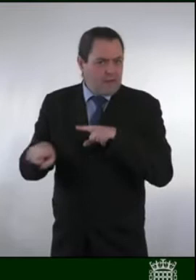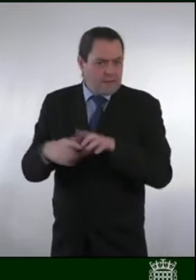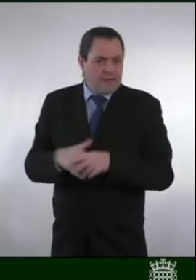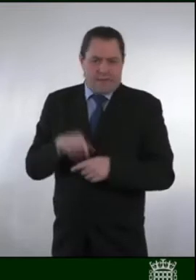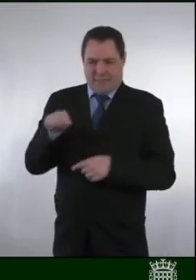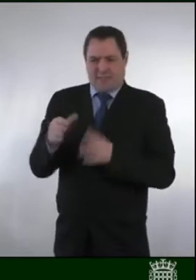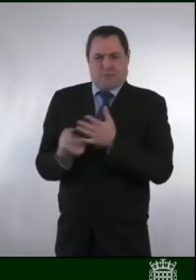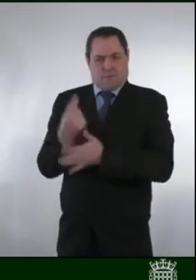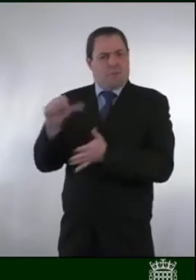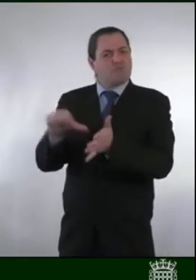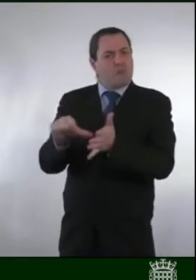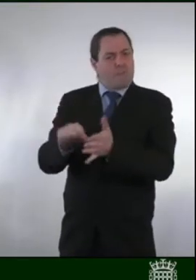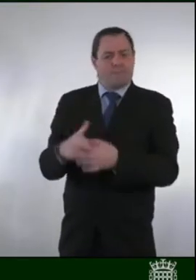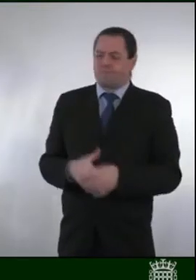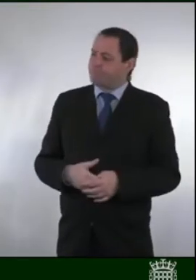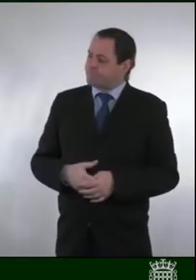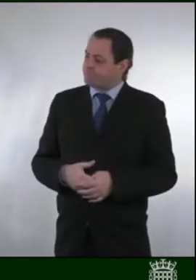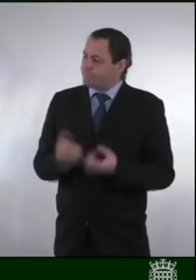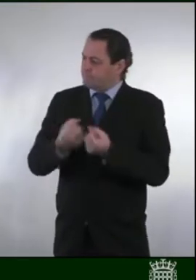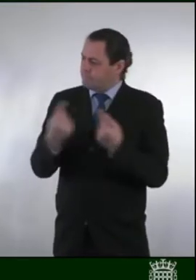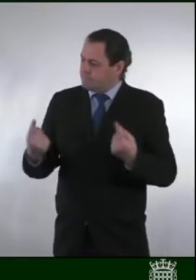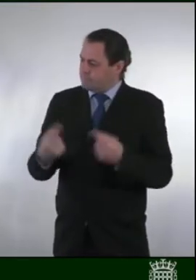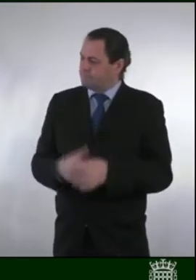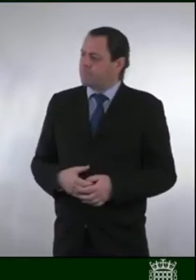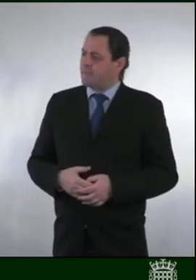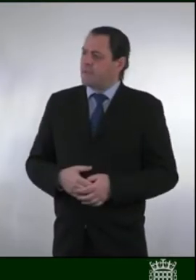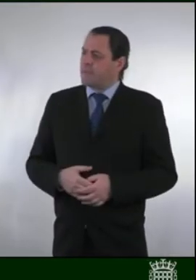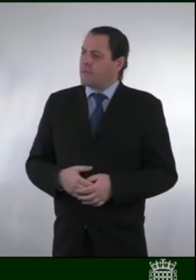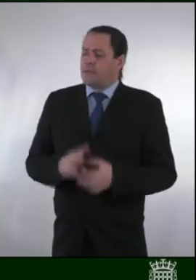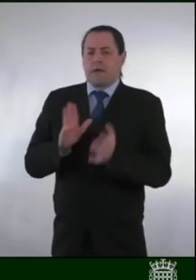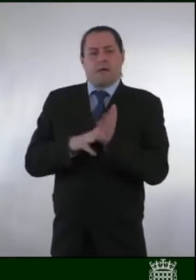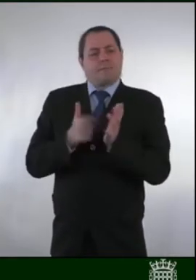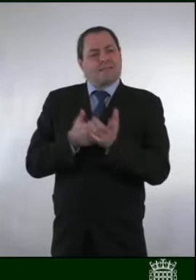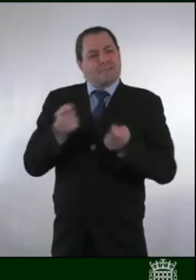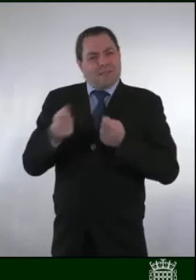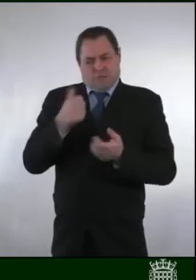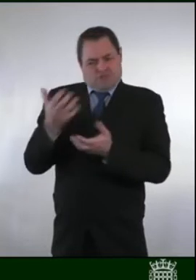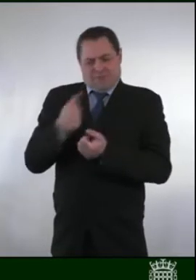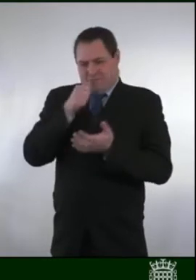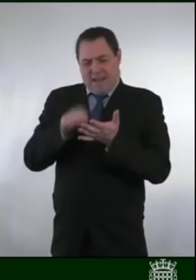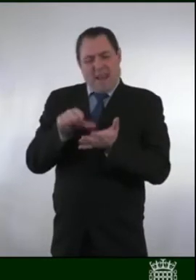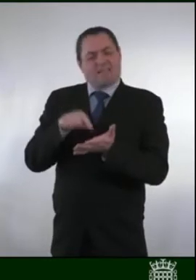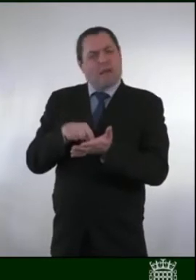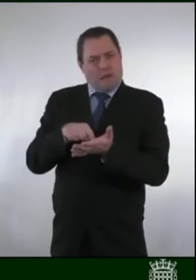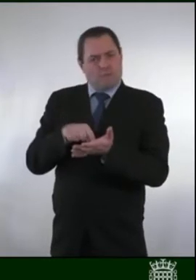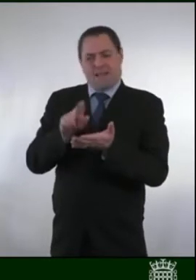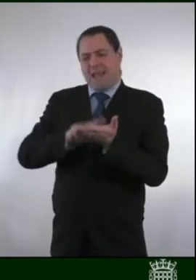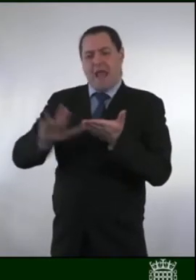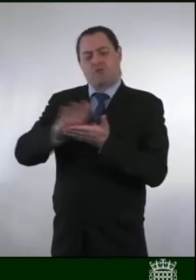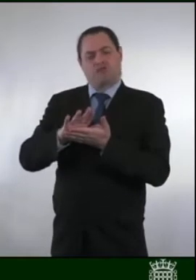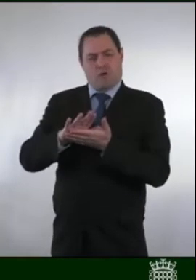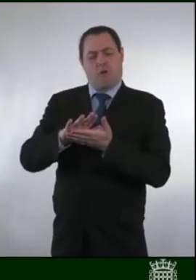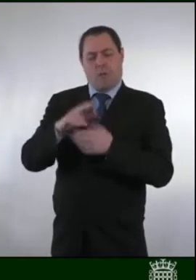problem. Keir Starmer. Mr. Speaker, I have a letter here from the National Police Chiefs